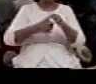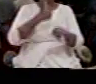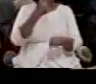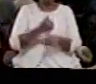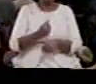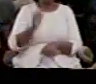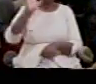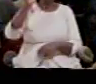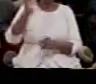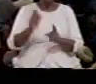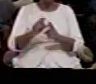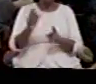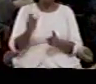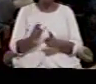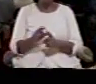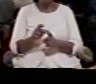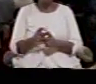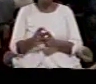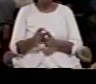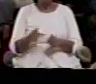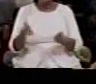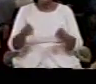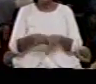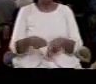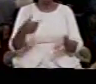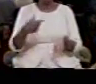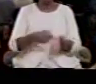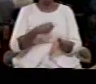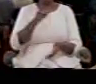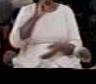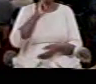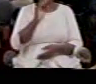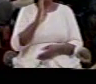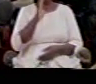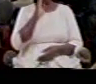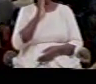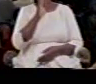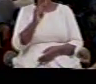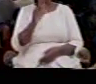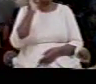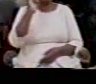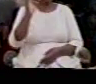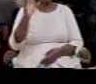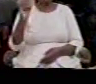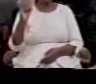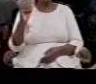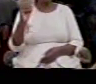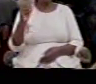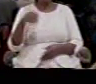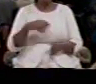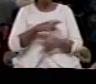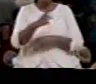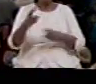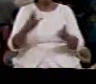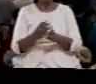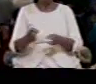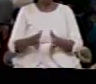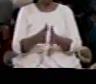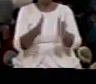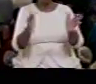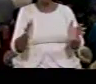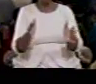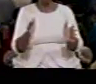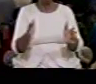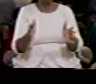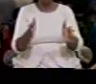as the gospel is preached globally. Want to thank the Lord for confirming his